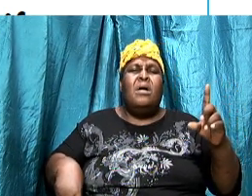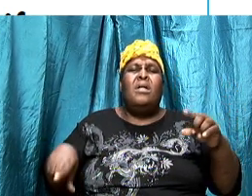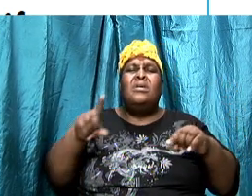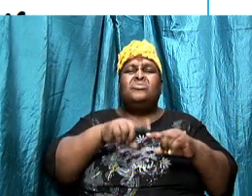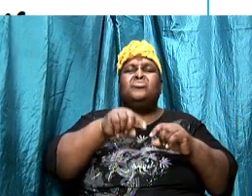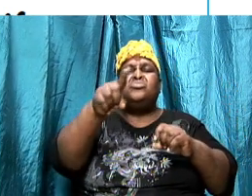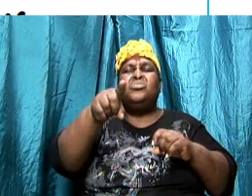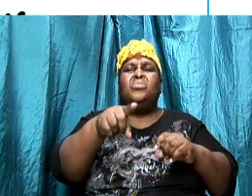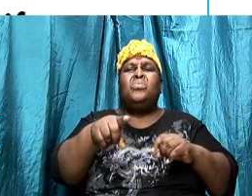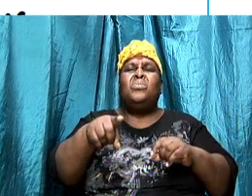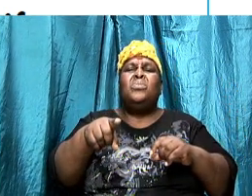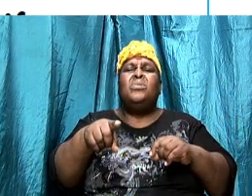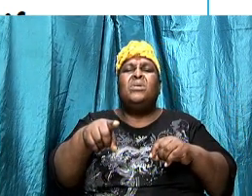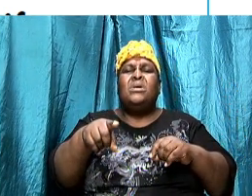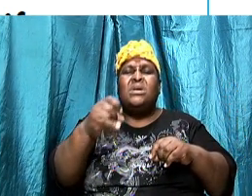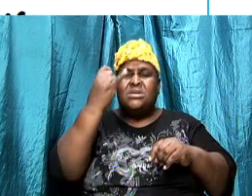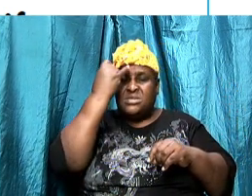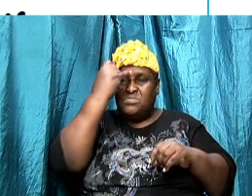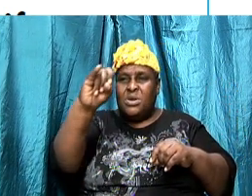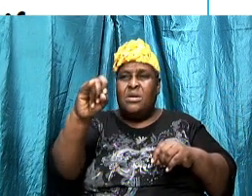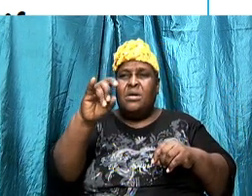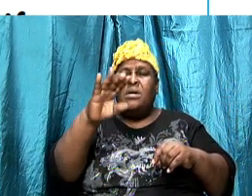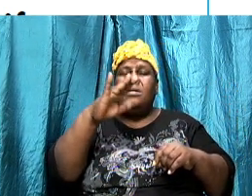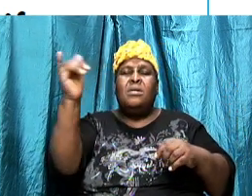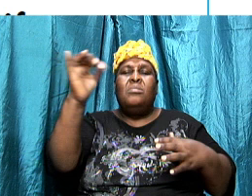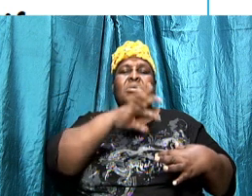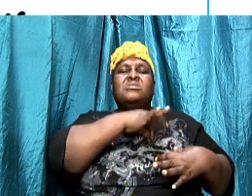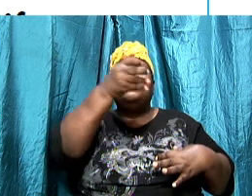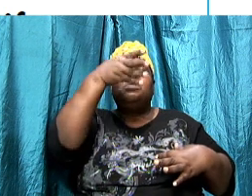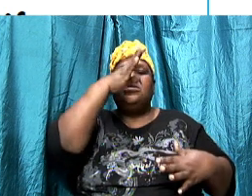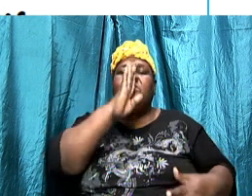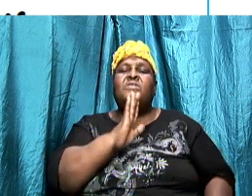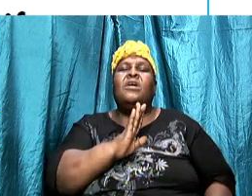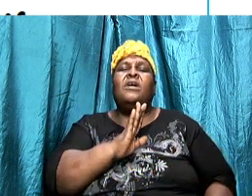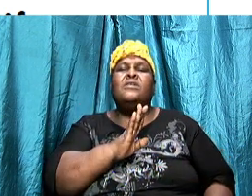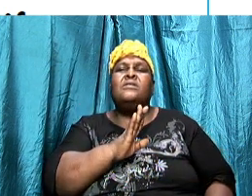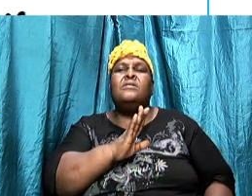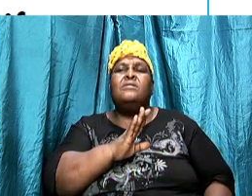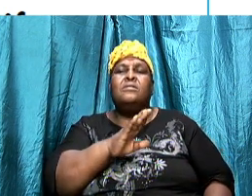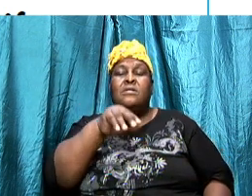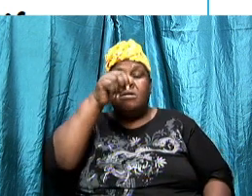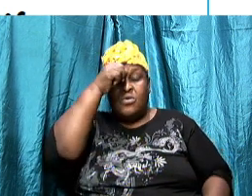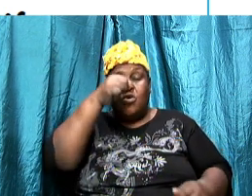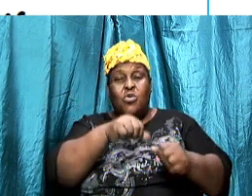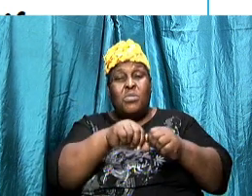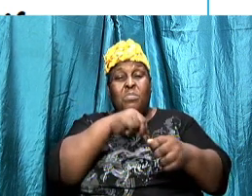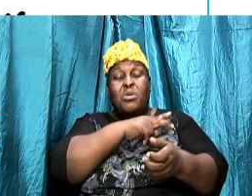being inspired by the Spirit of Christ. You remember Peter